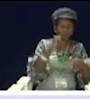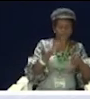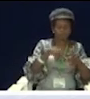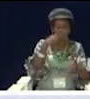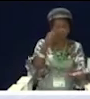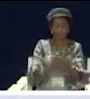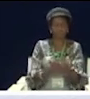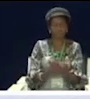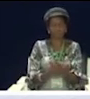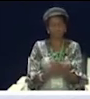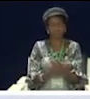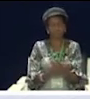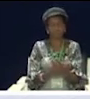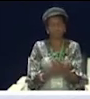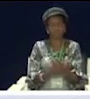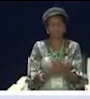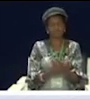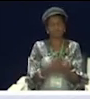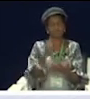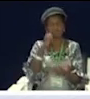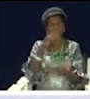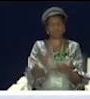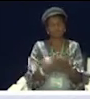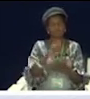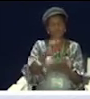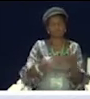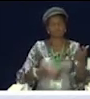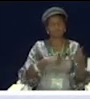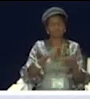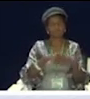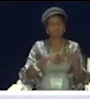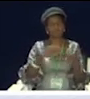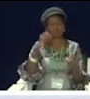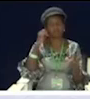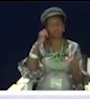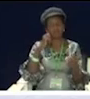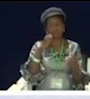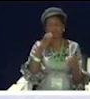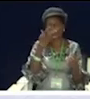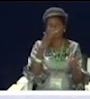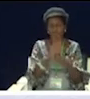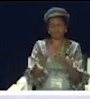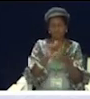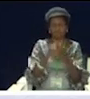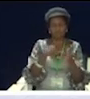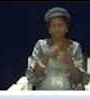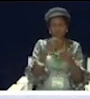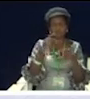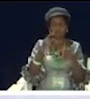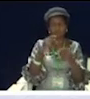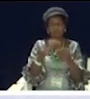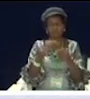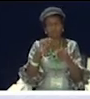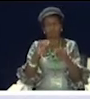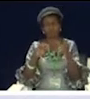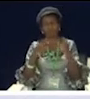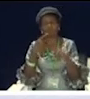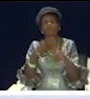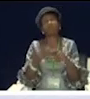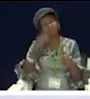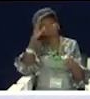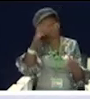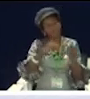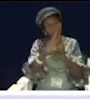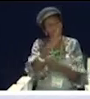arrived, she said, "What about the crusade?" They said, we'll take place here. They told her the man of God had come